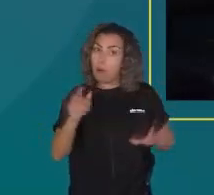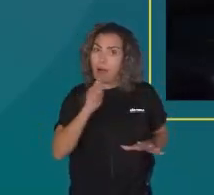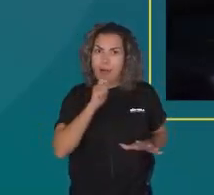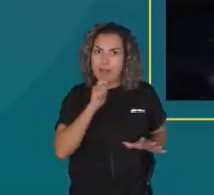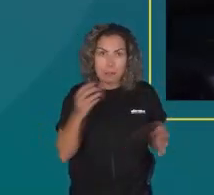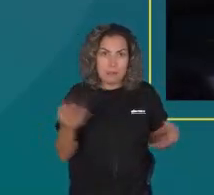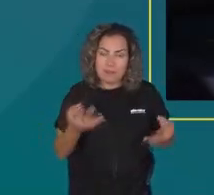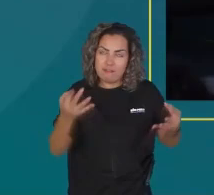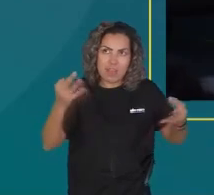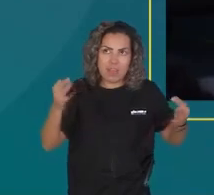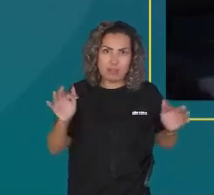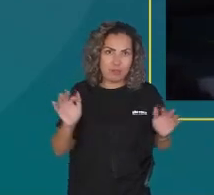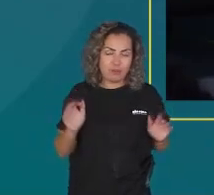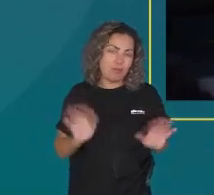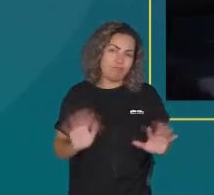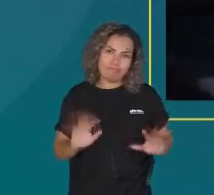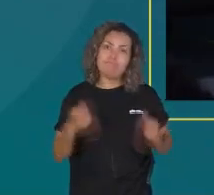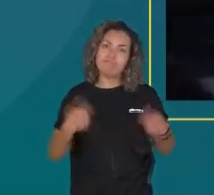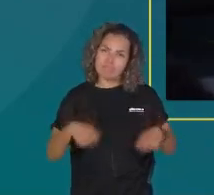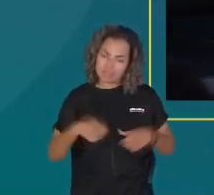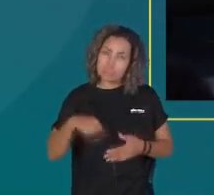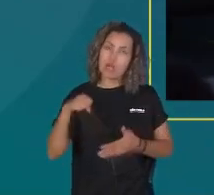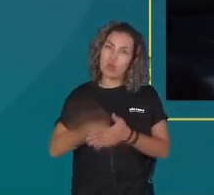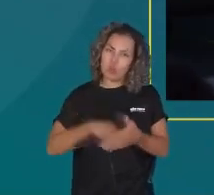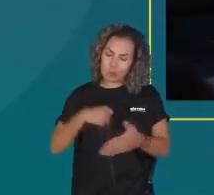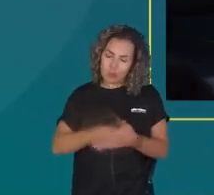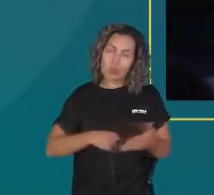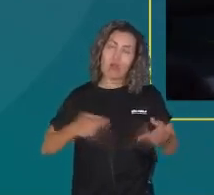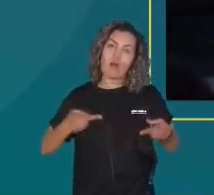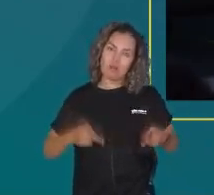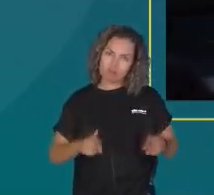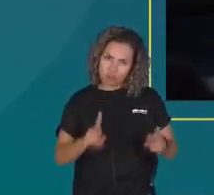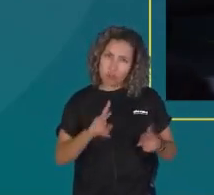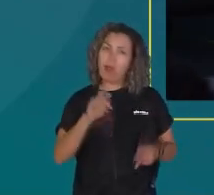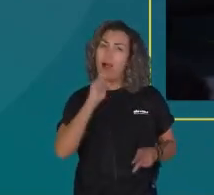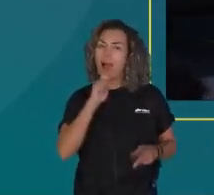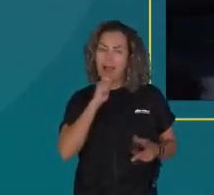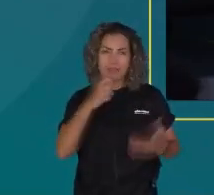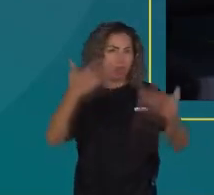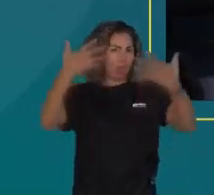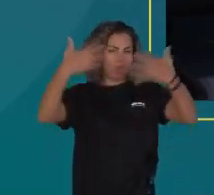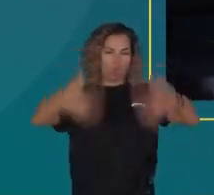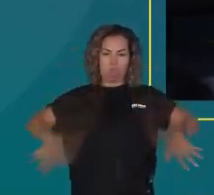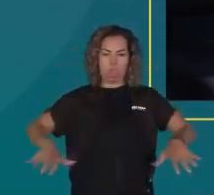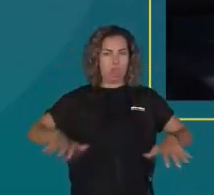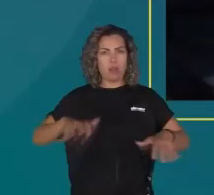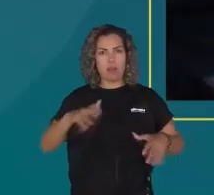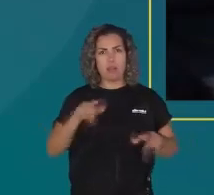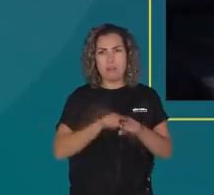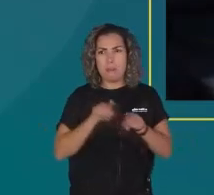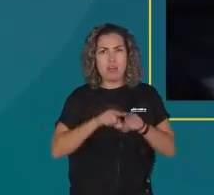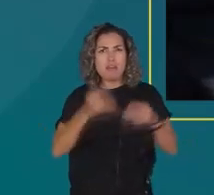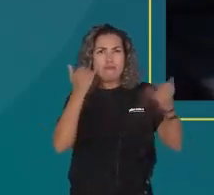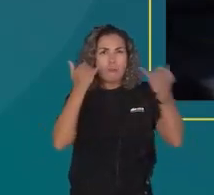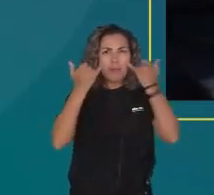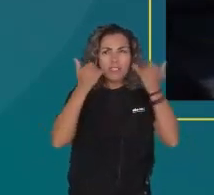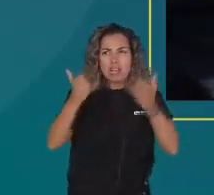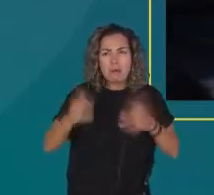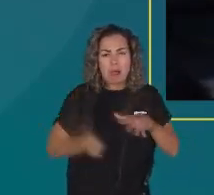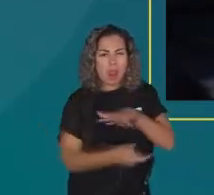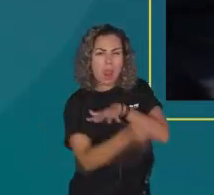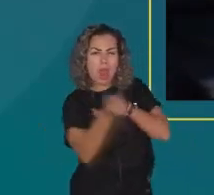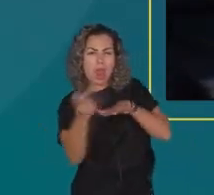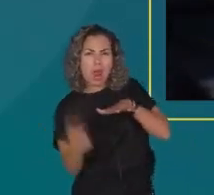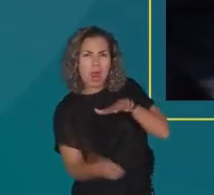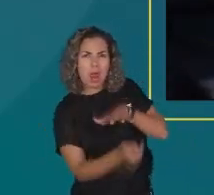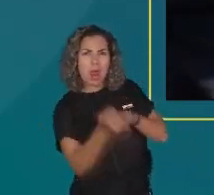and there's a lot of polarization and a lot of misinformation that we need to fight against. But I